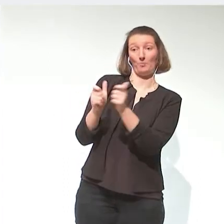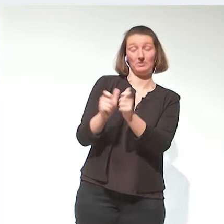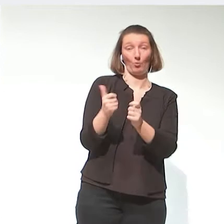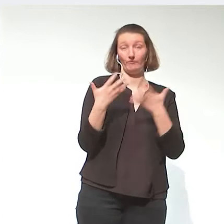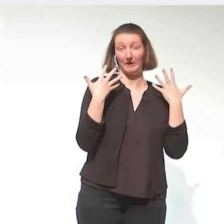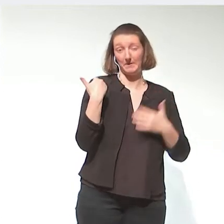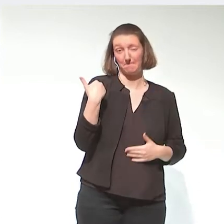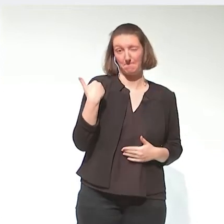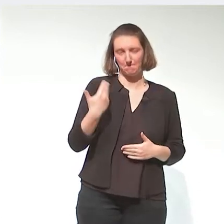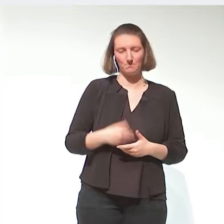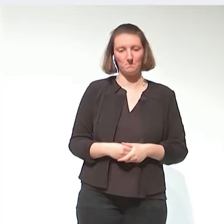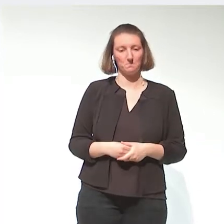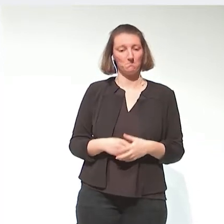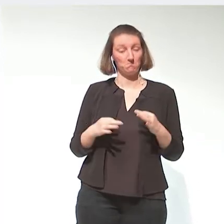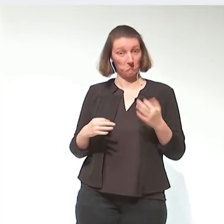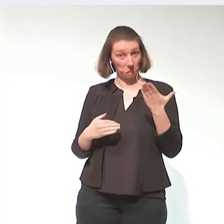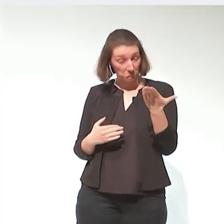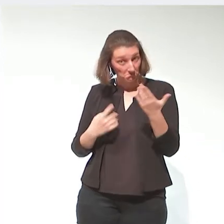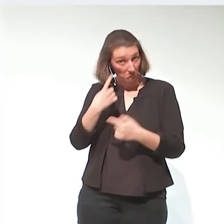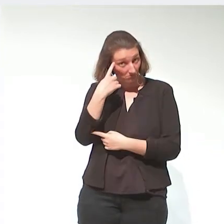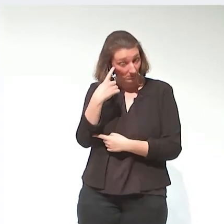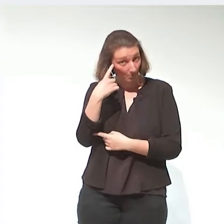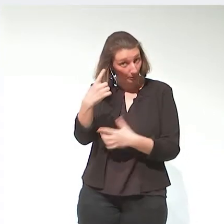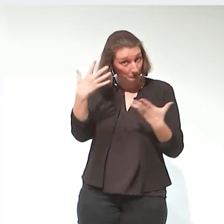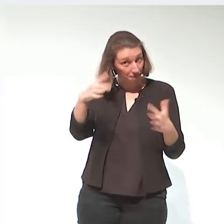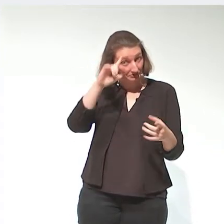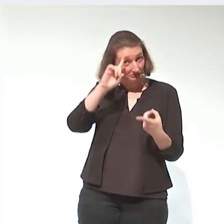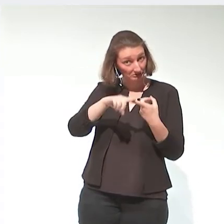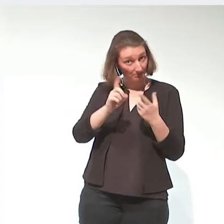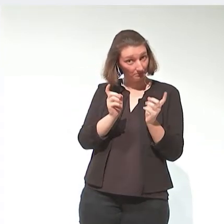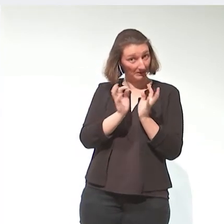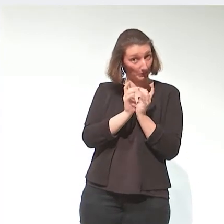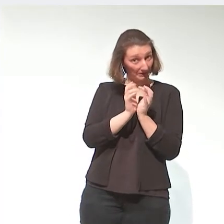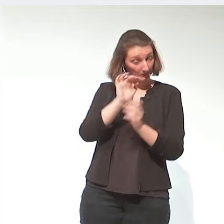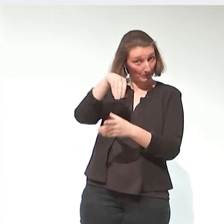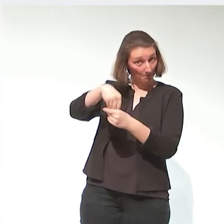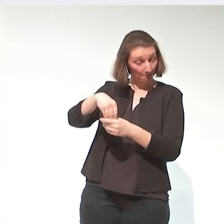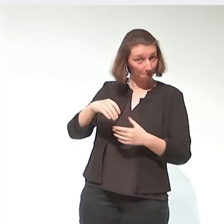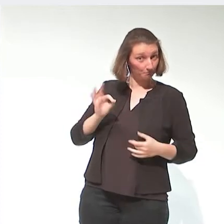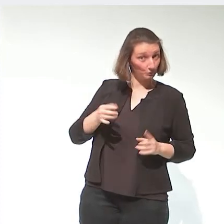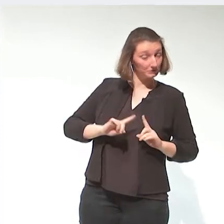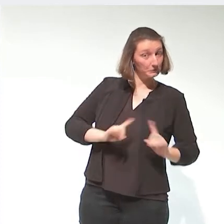environment as well? So there has been certain rules which are more